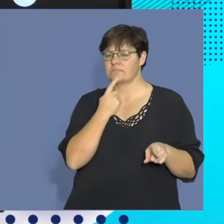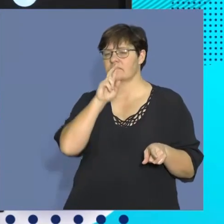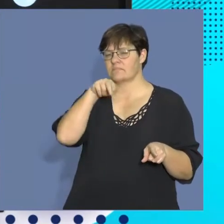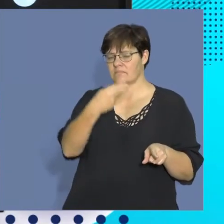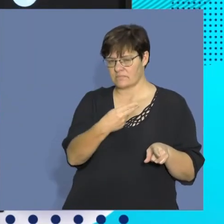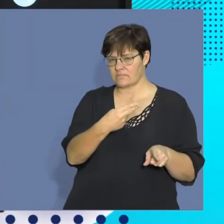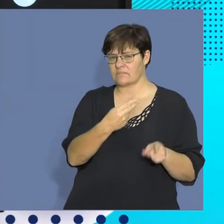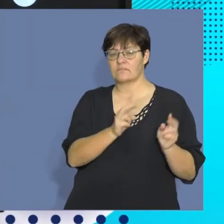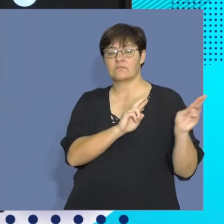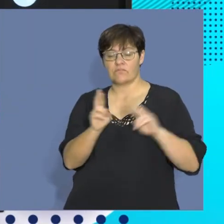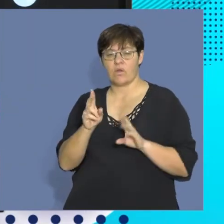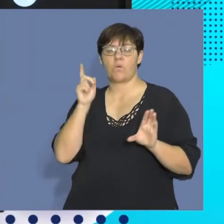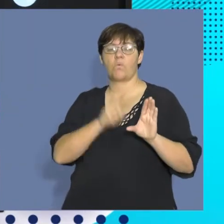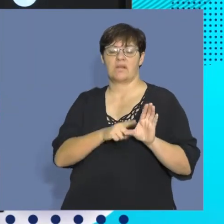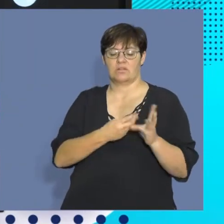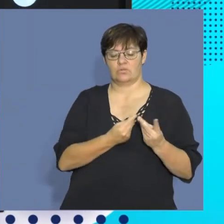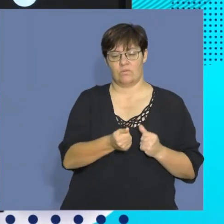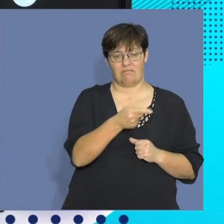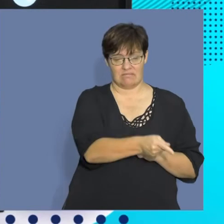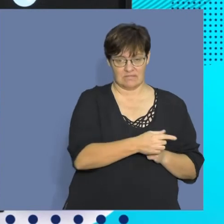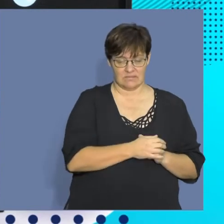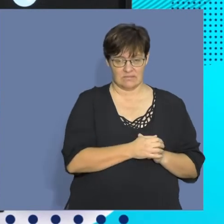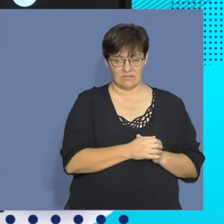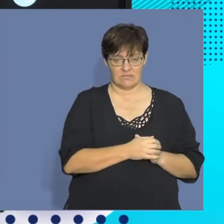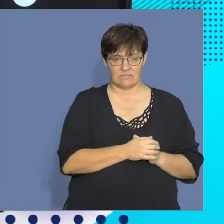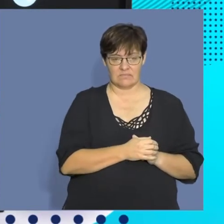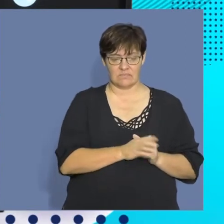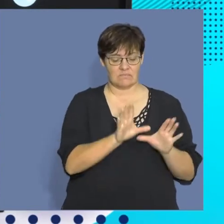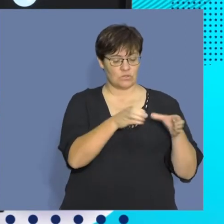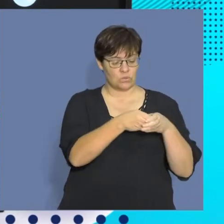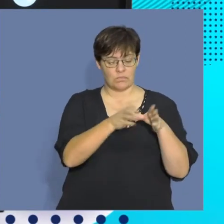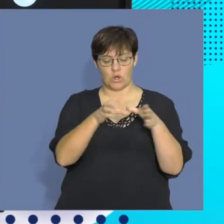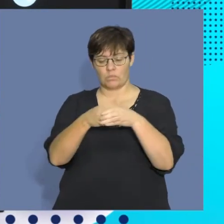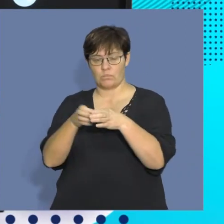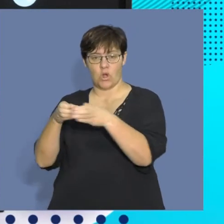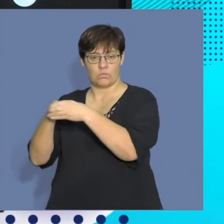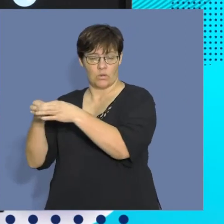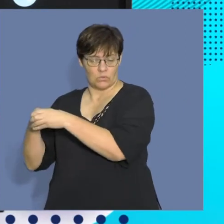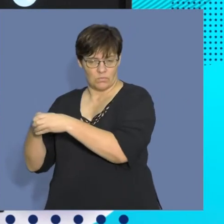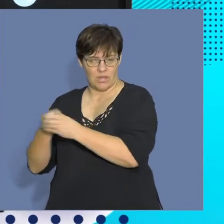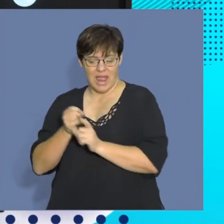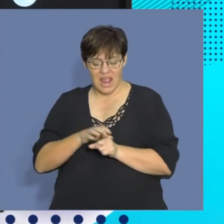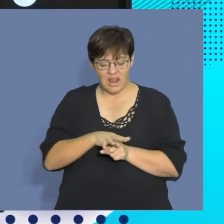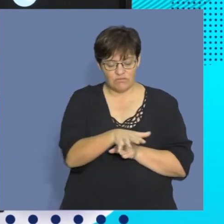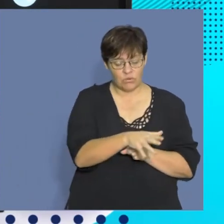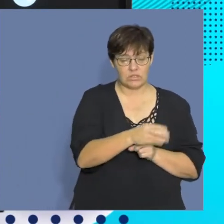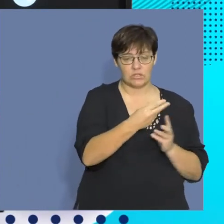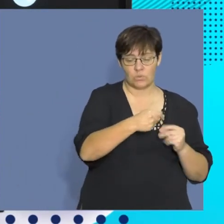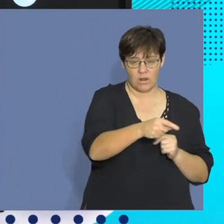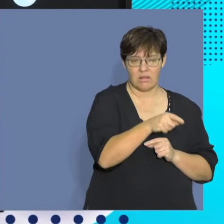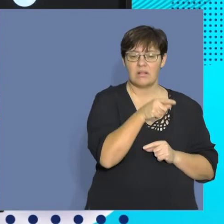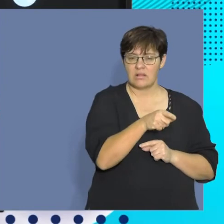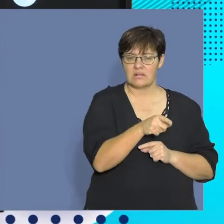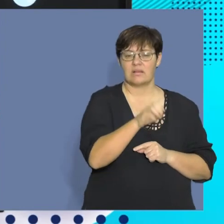that pH again refers to the quality of soil. And if we were to group the various factors that influence soil, we refer